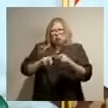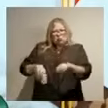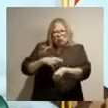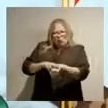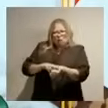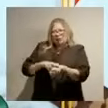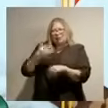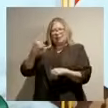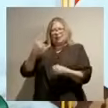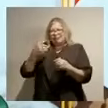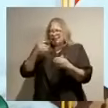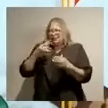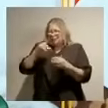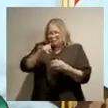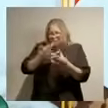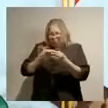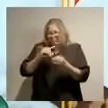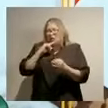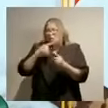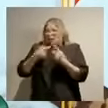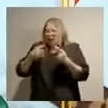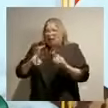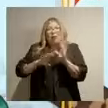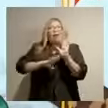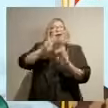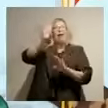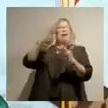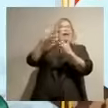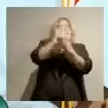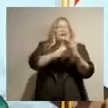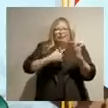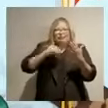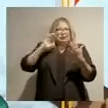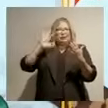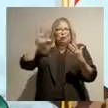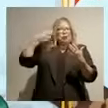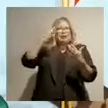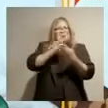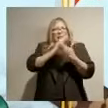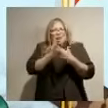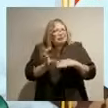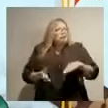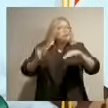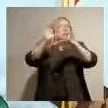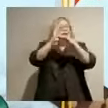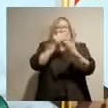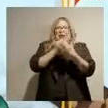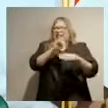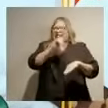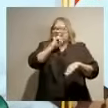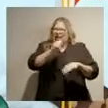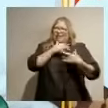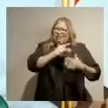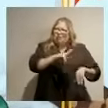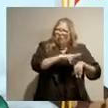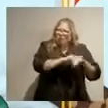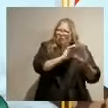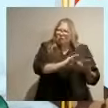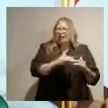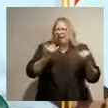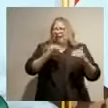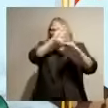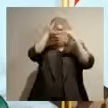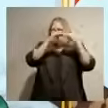happening previously was not normal, you know, this crazy amount of budget yeah. surplus infusions we had. So if that's the case, do